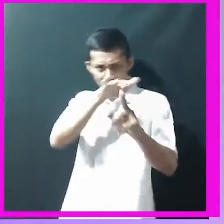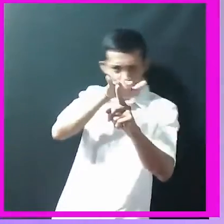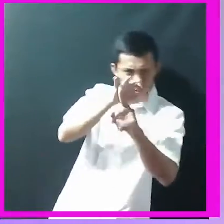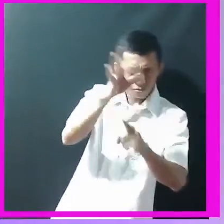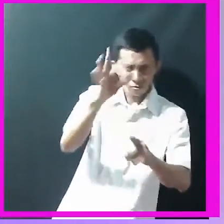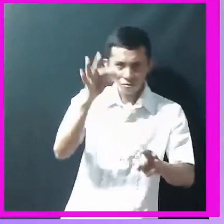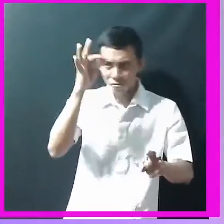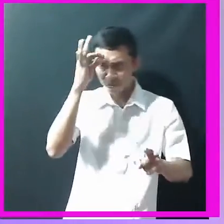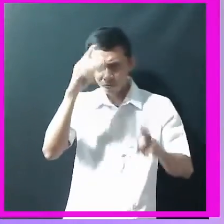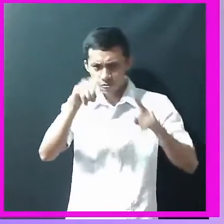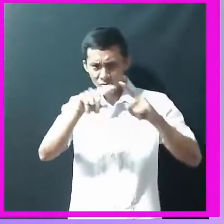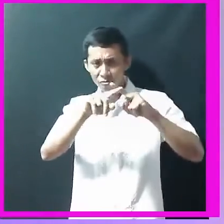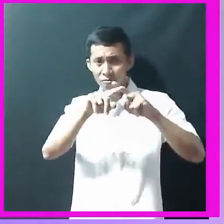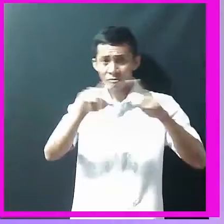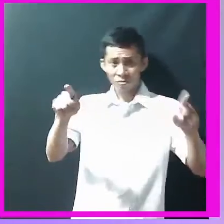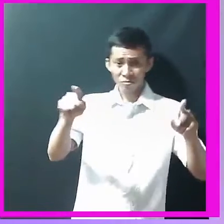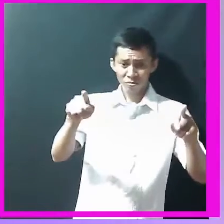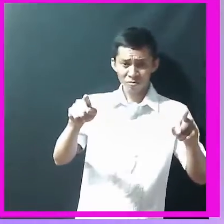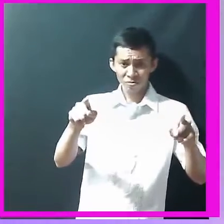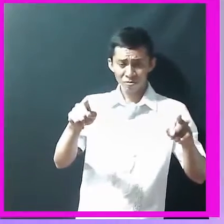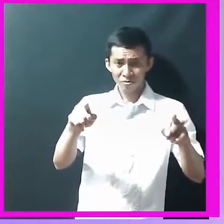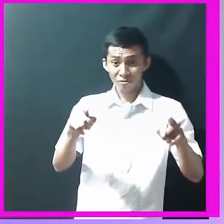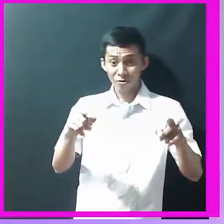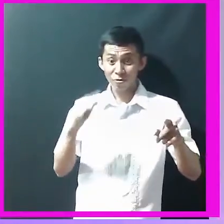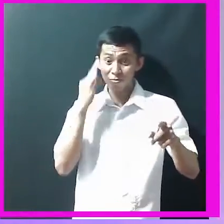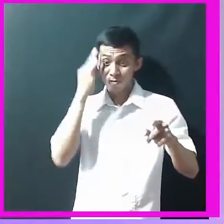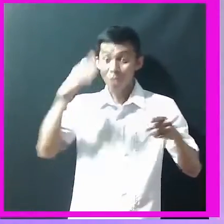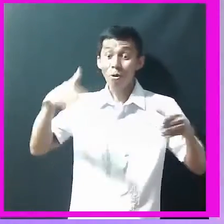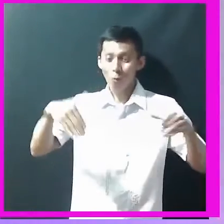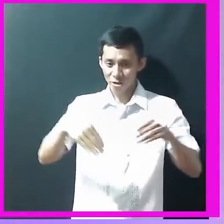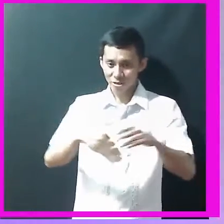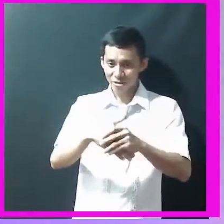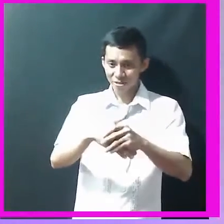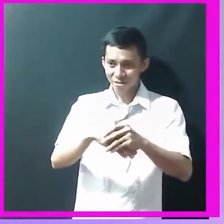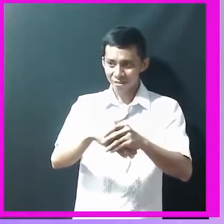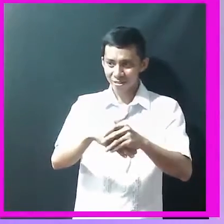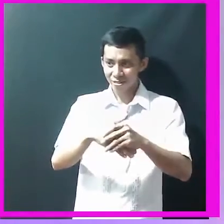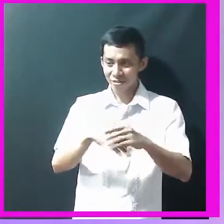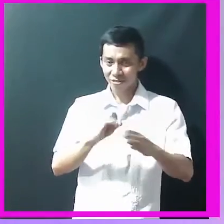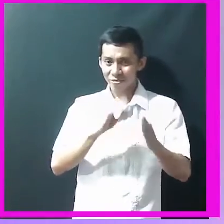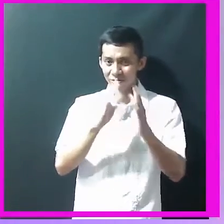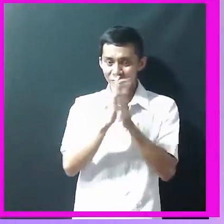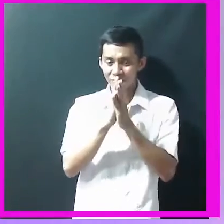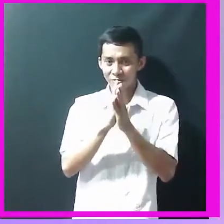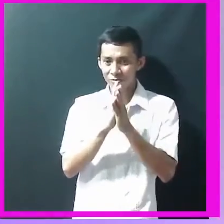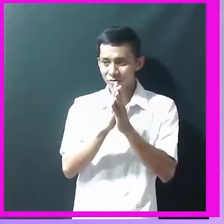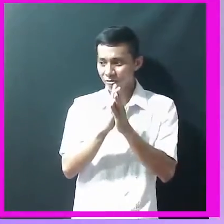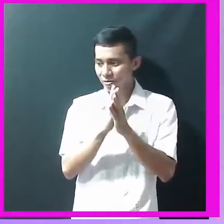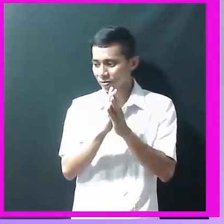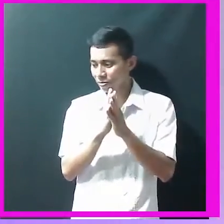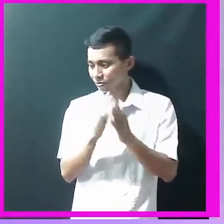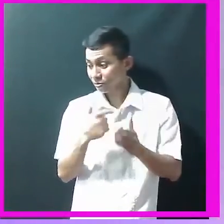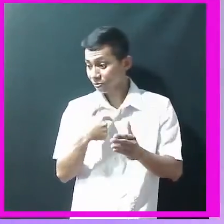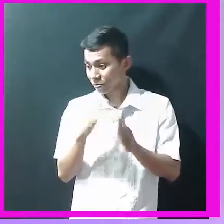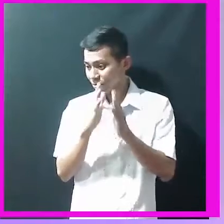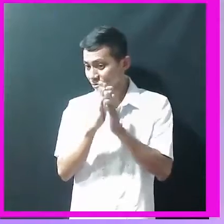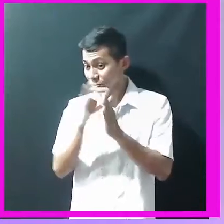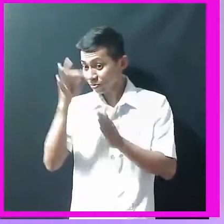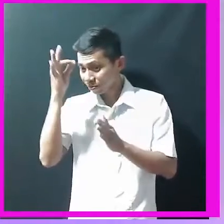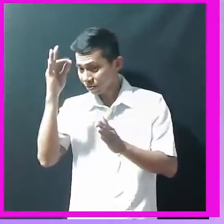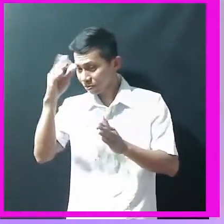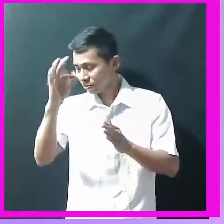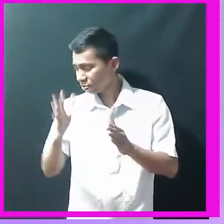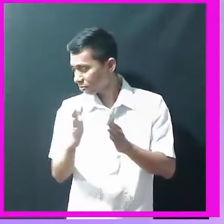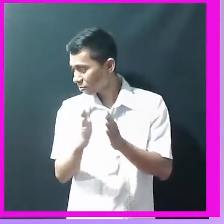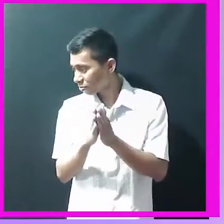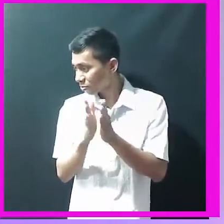If pa-speechon ko sa maong kasal, while I'm praying, ako i-sum up sila